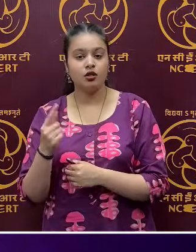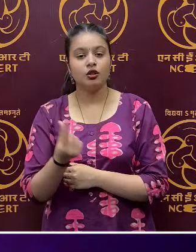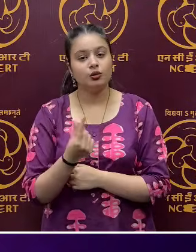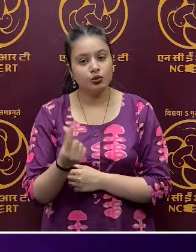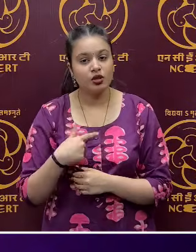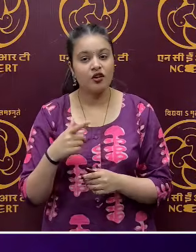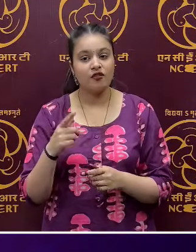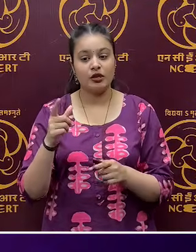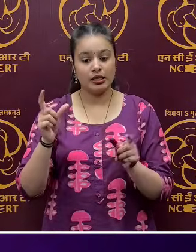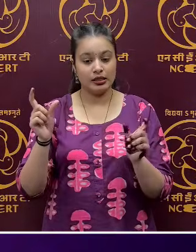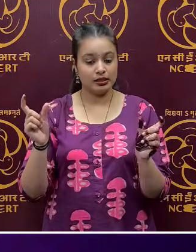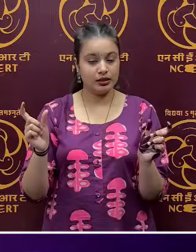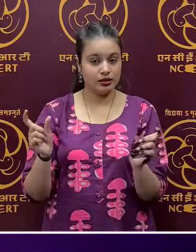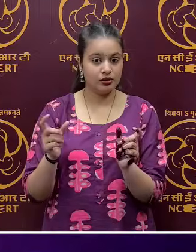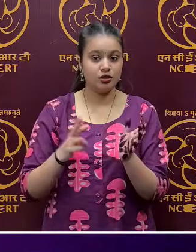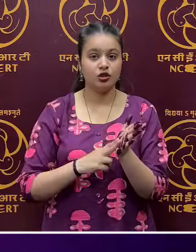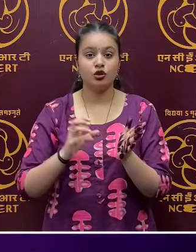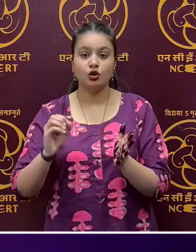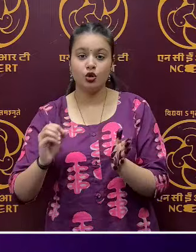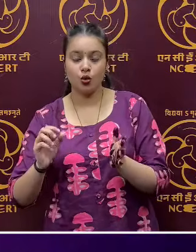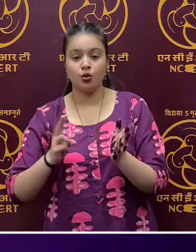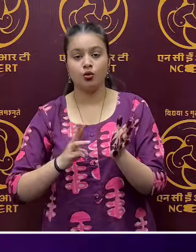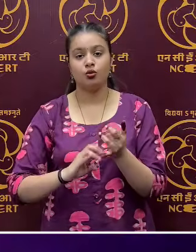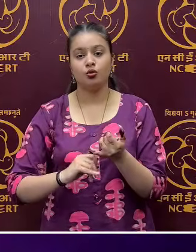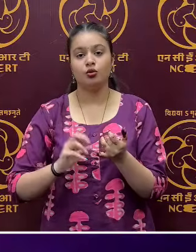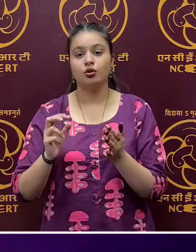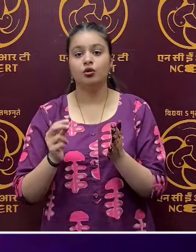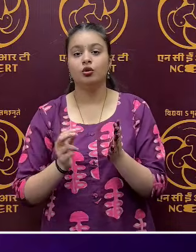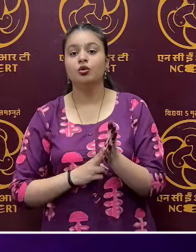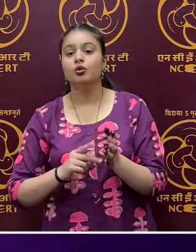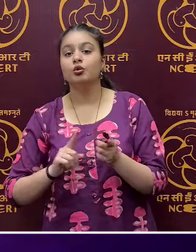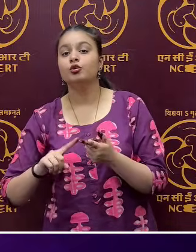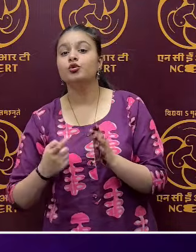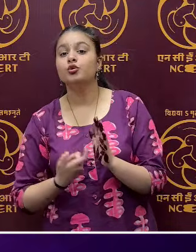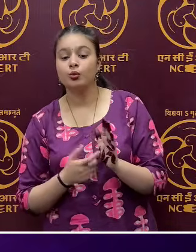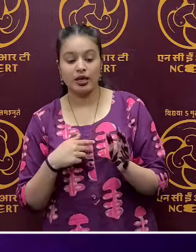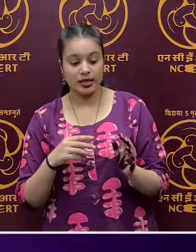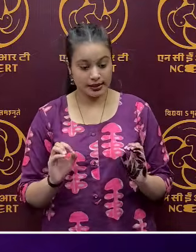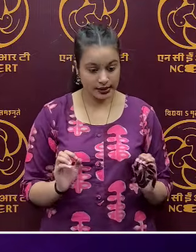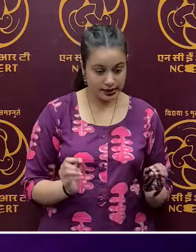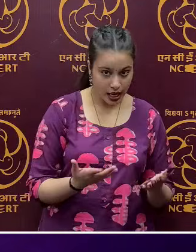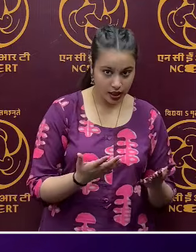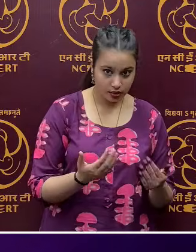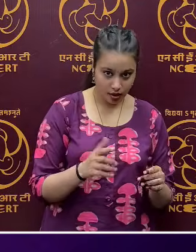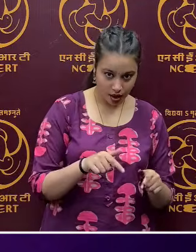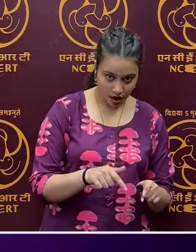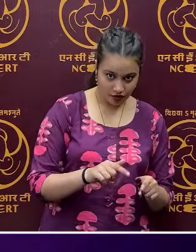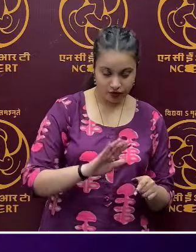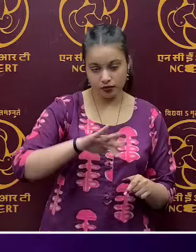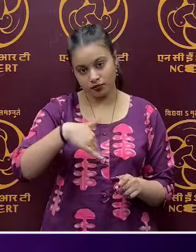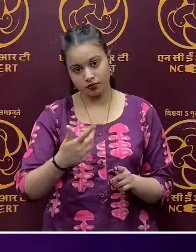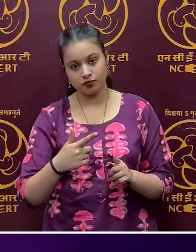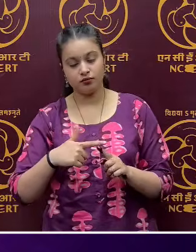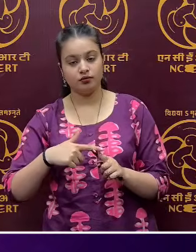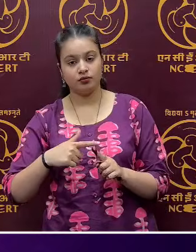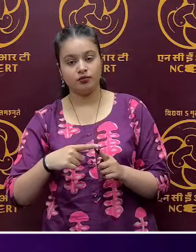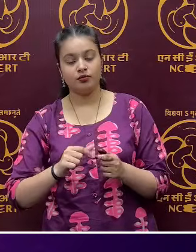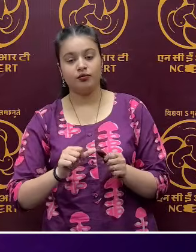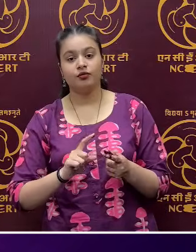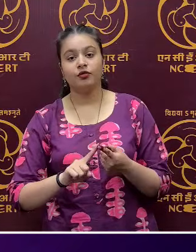combination of no sooner as an effect of something having started, no sooner than.